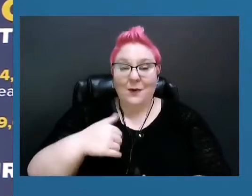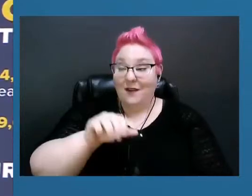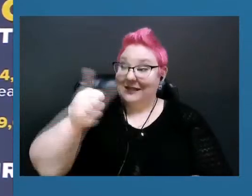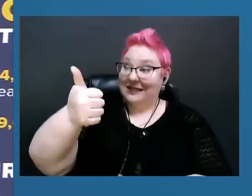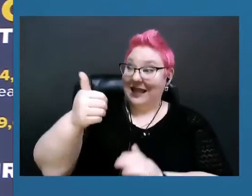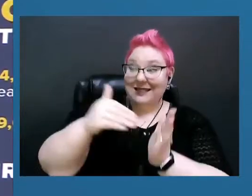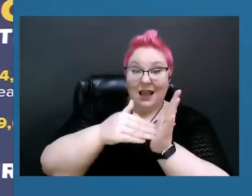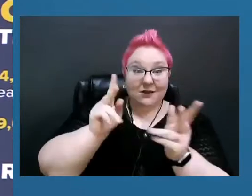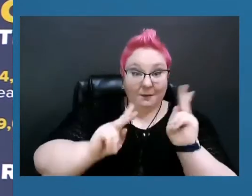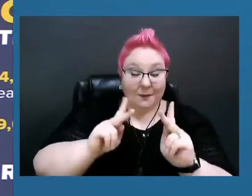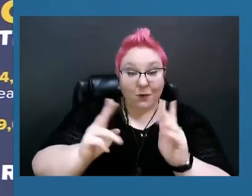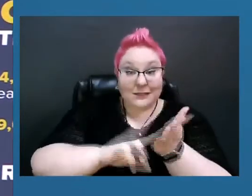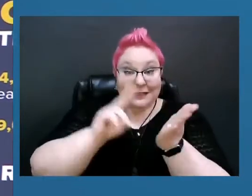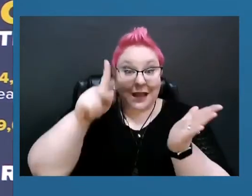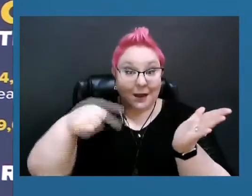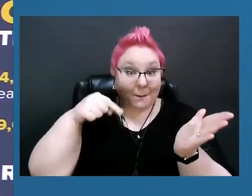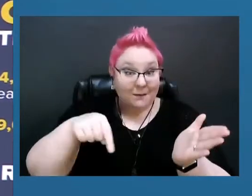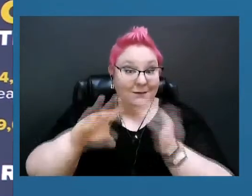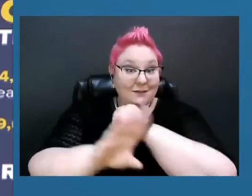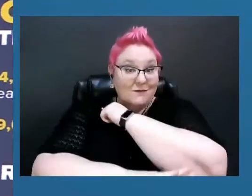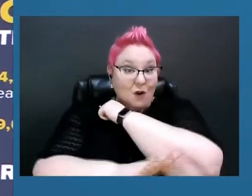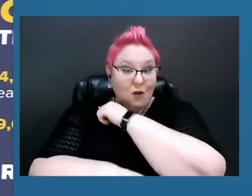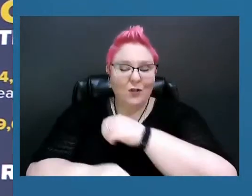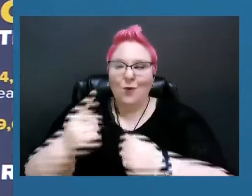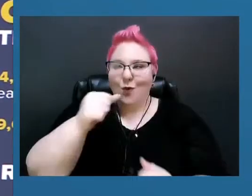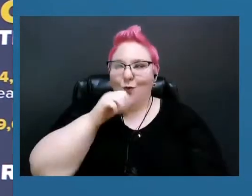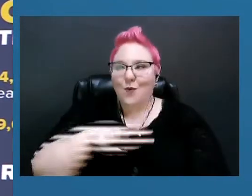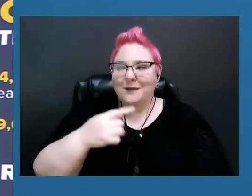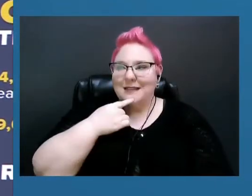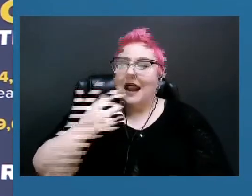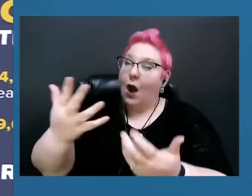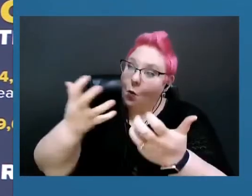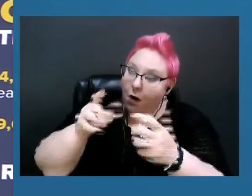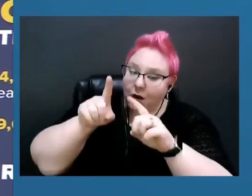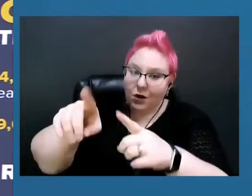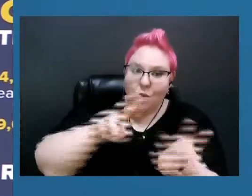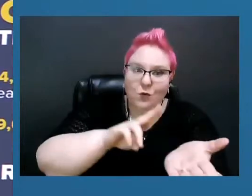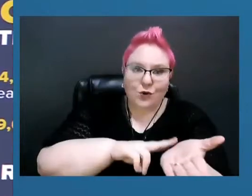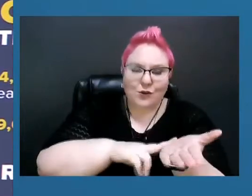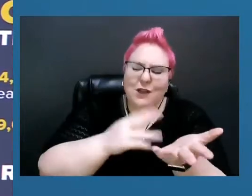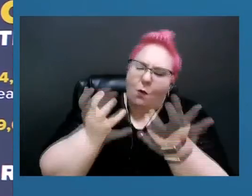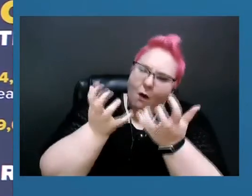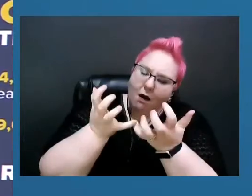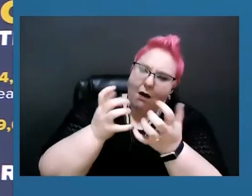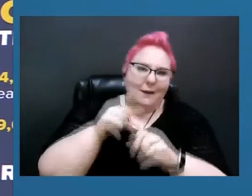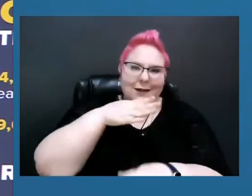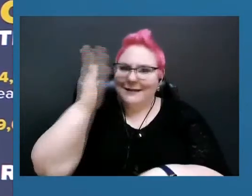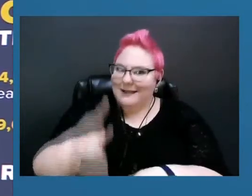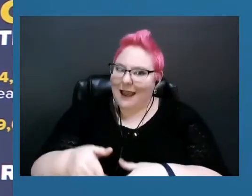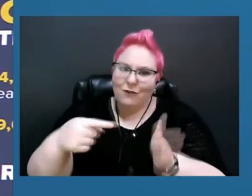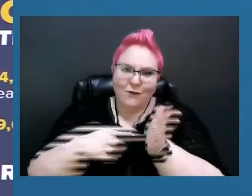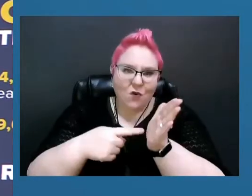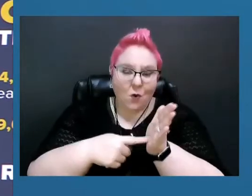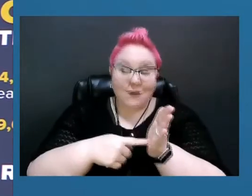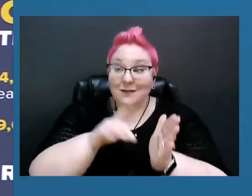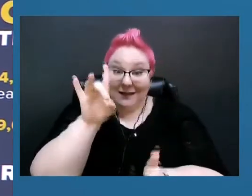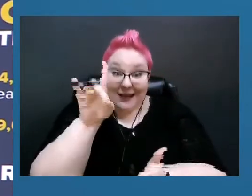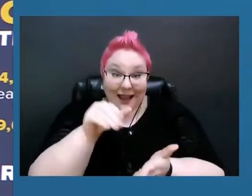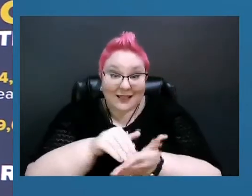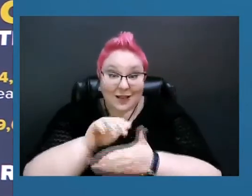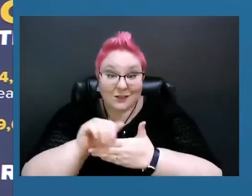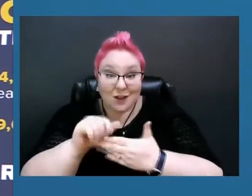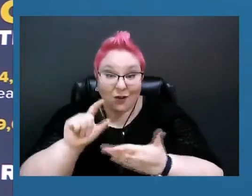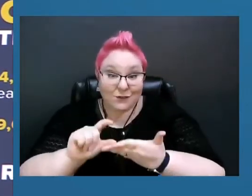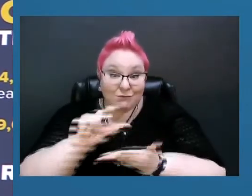up for this fall. One woman said, I've always dreamed of going and becoming a nurse. I never had enough money to go to school. $8,000 for her.